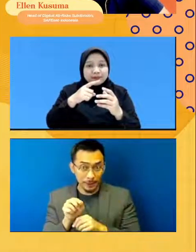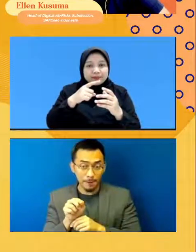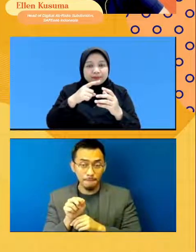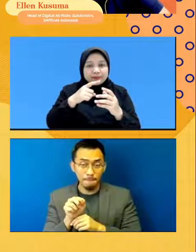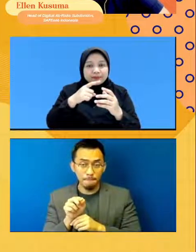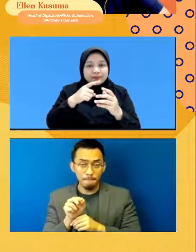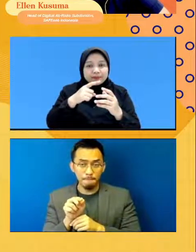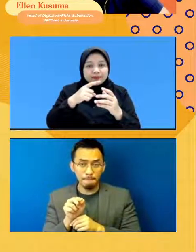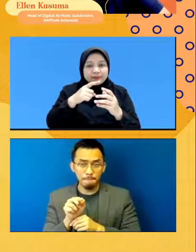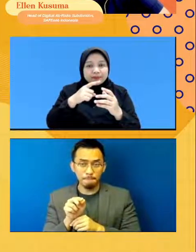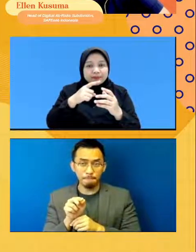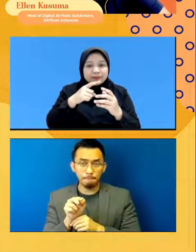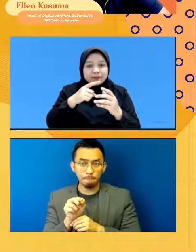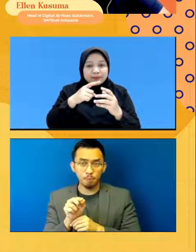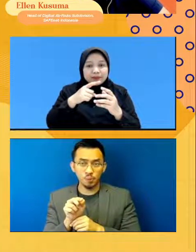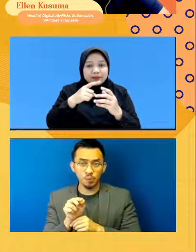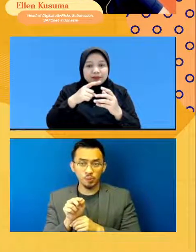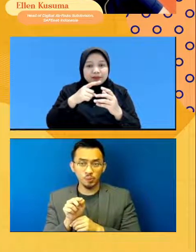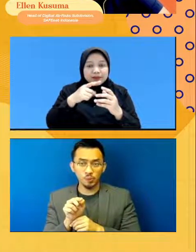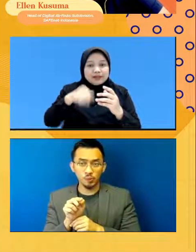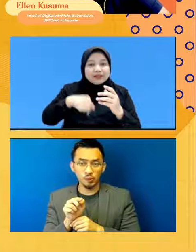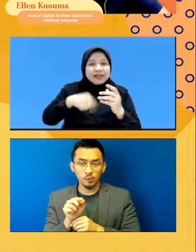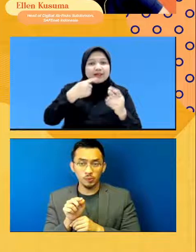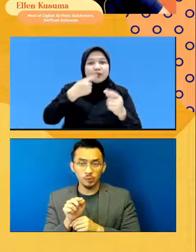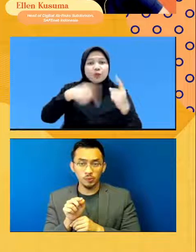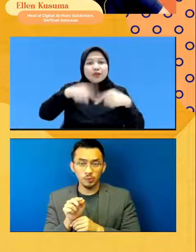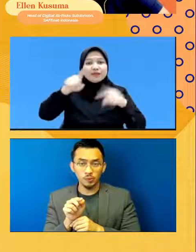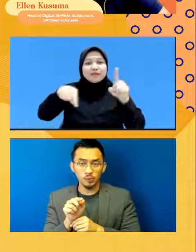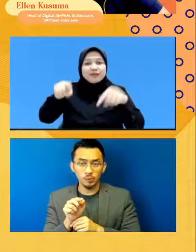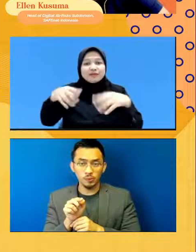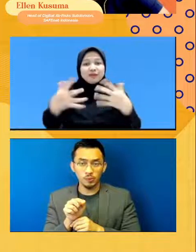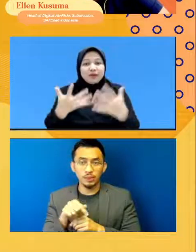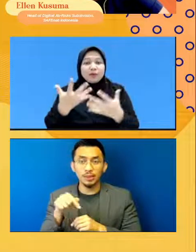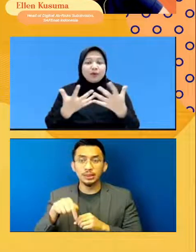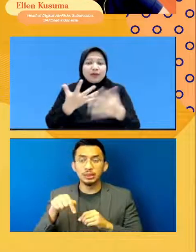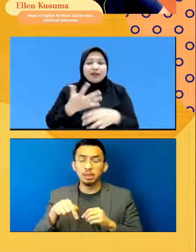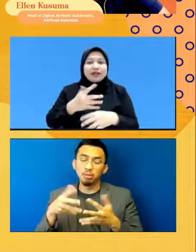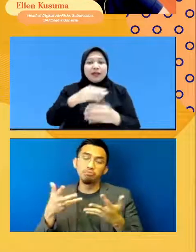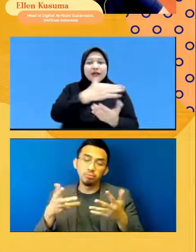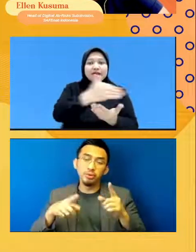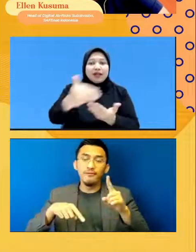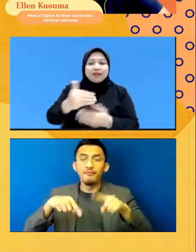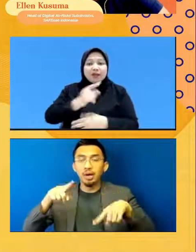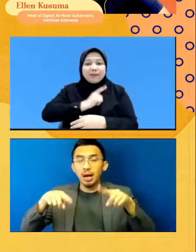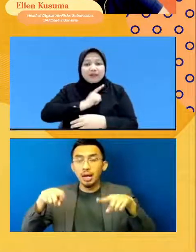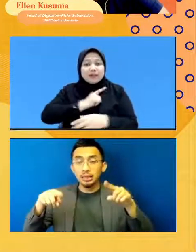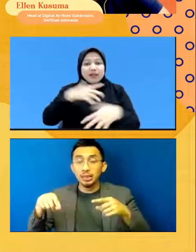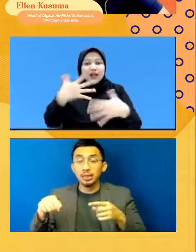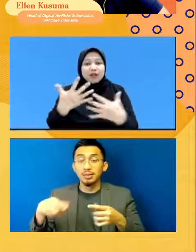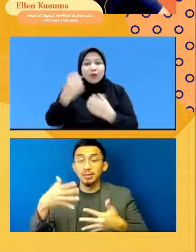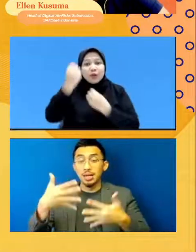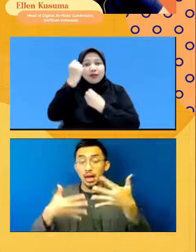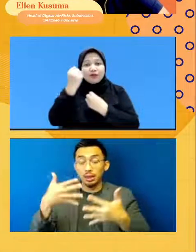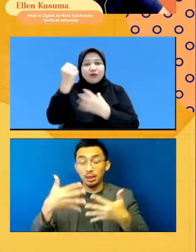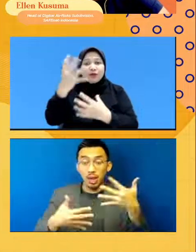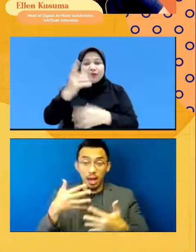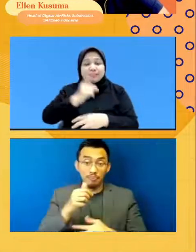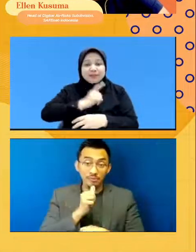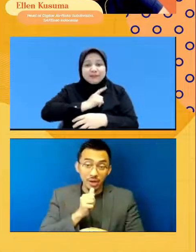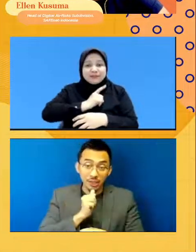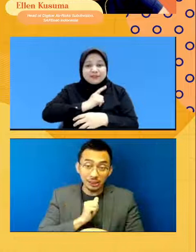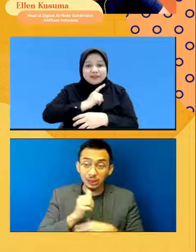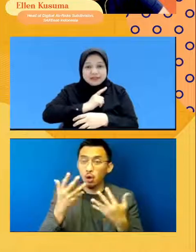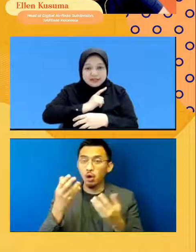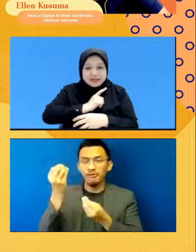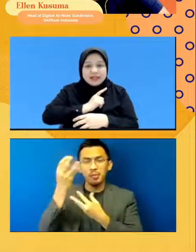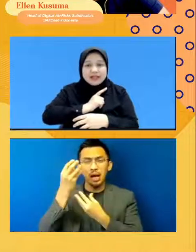when we are talking about our personal data or personally identifiable information, right now it might not seem to